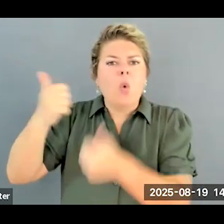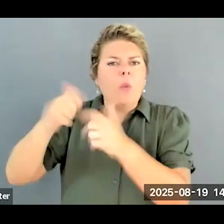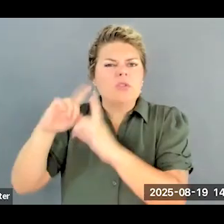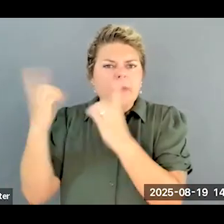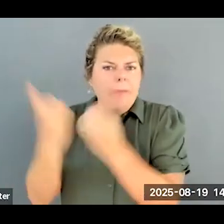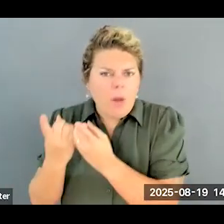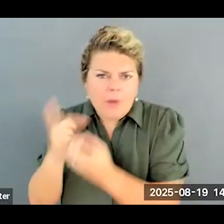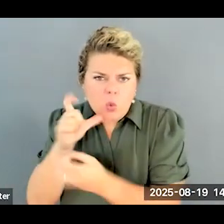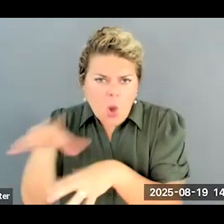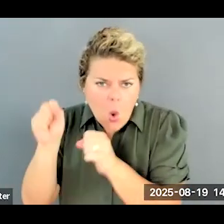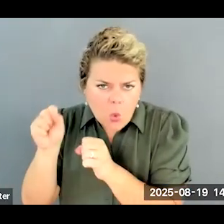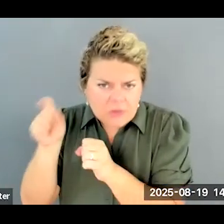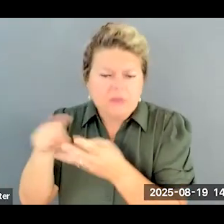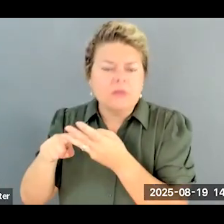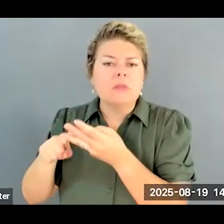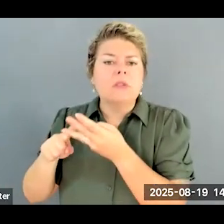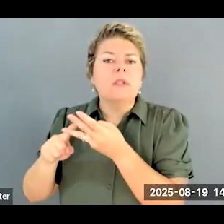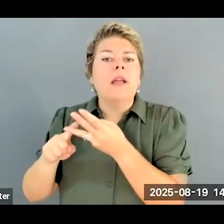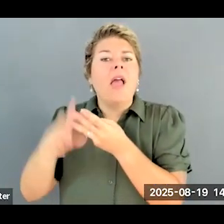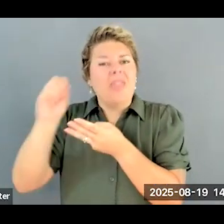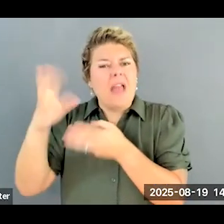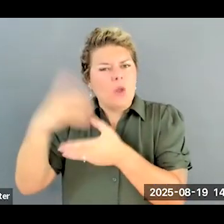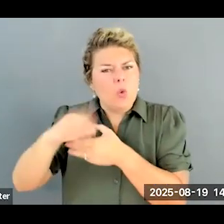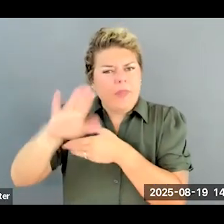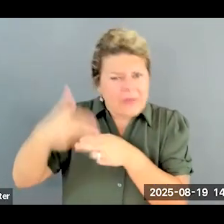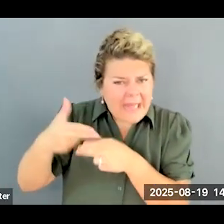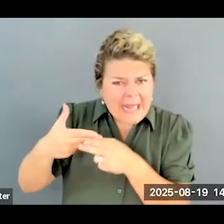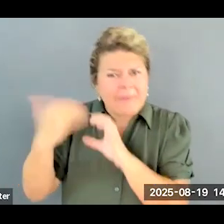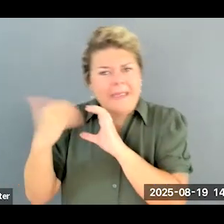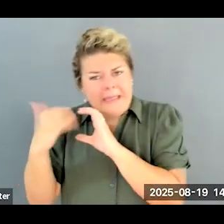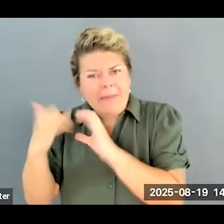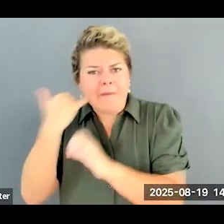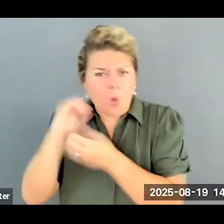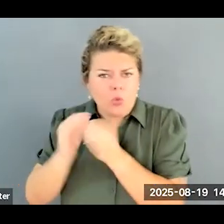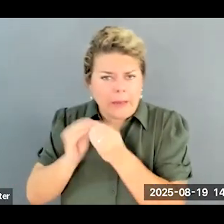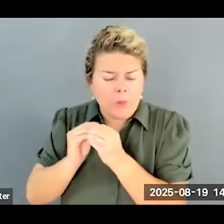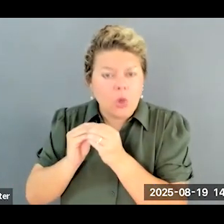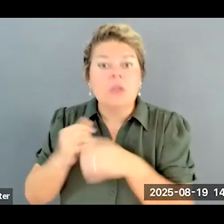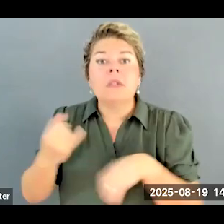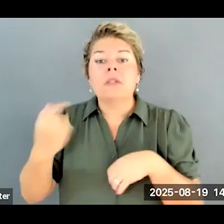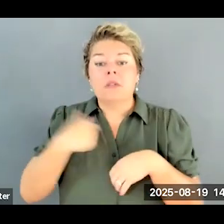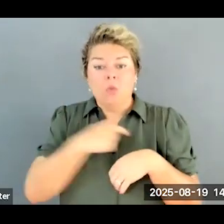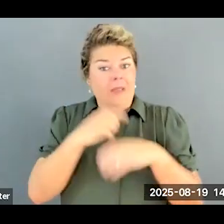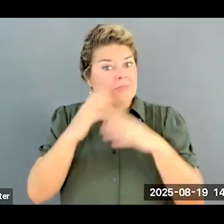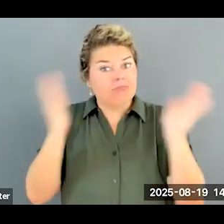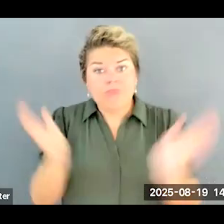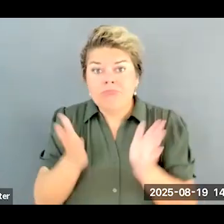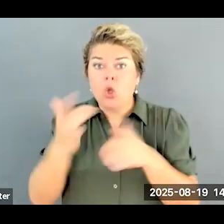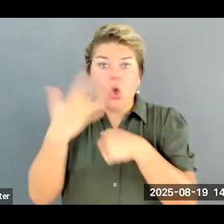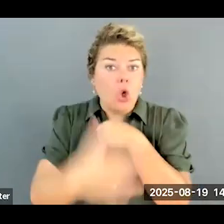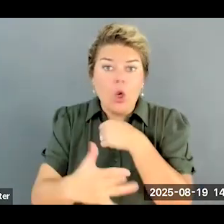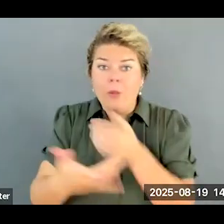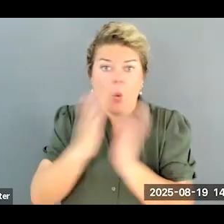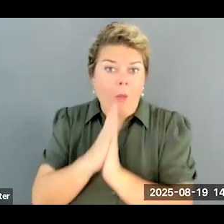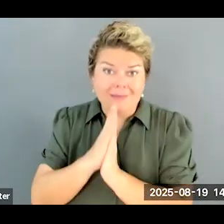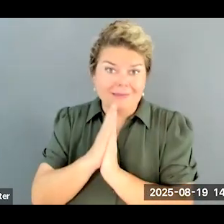unit, at, and include their email and phone number. Early requests are strongly encouraged to allow sufficient time to